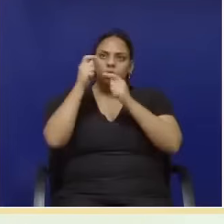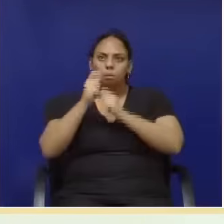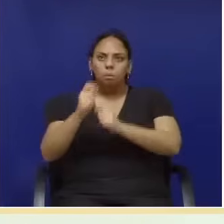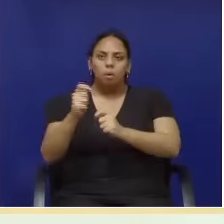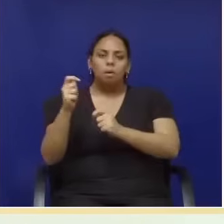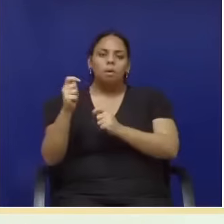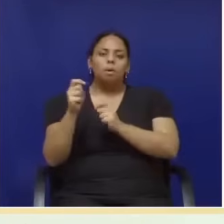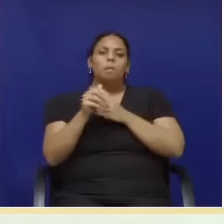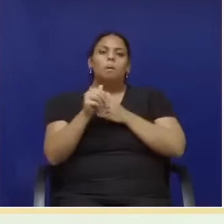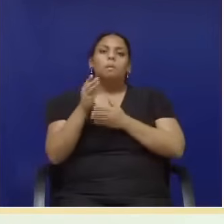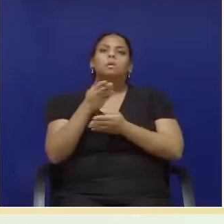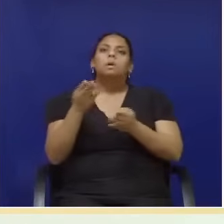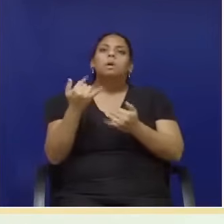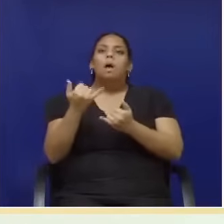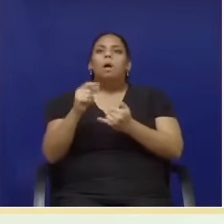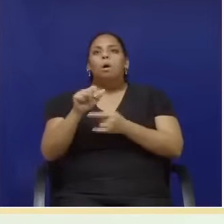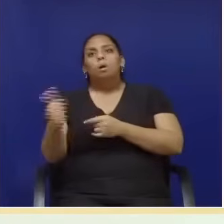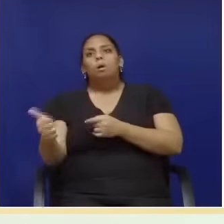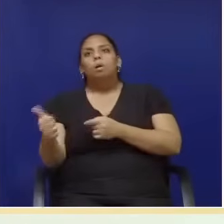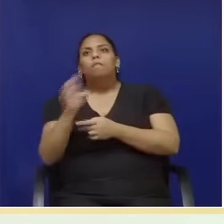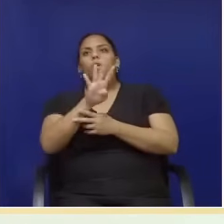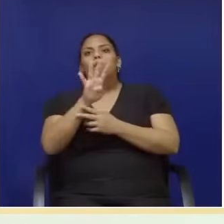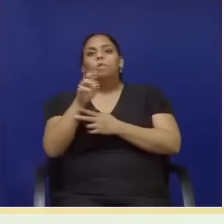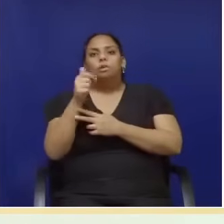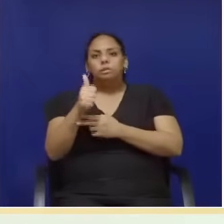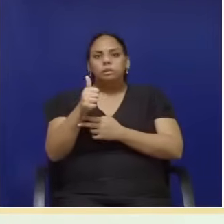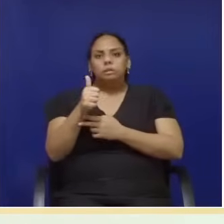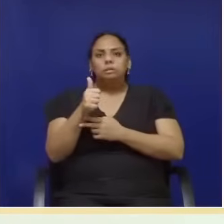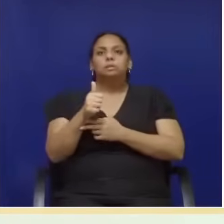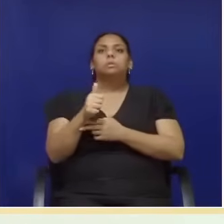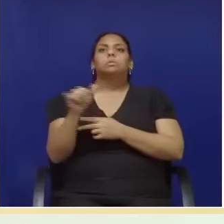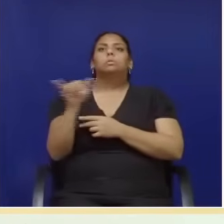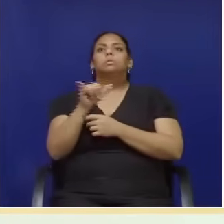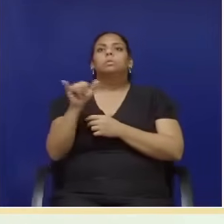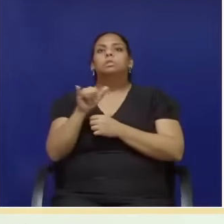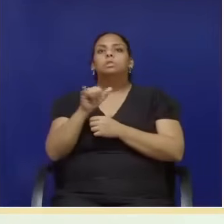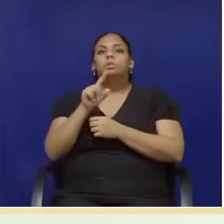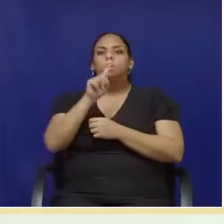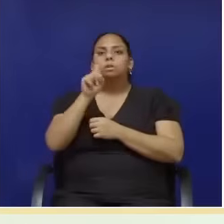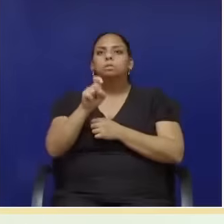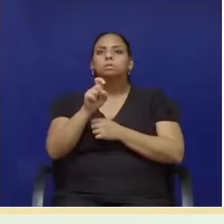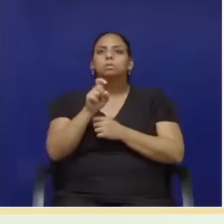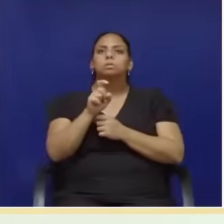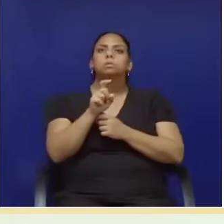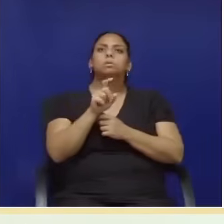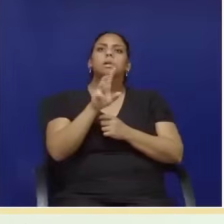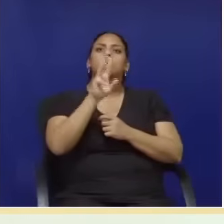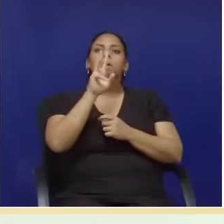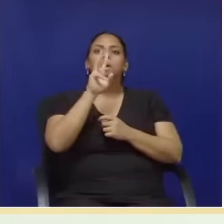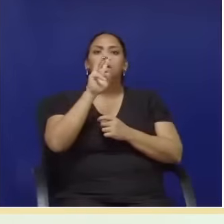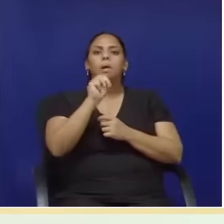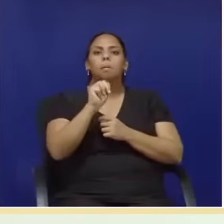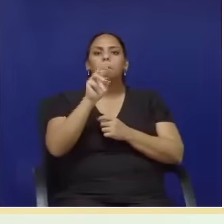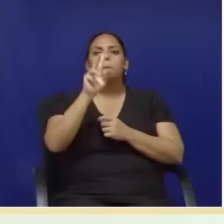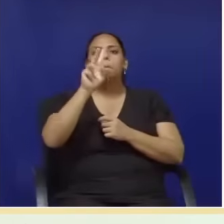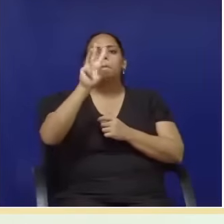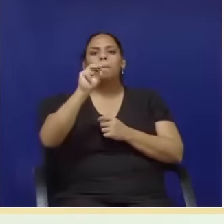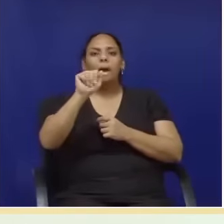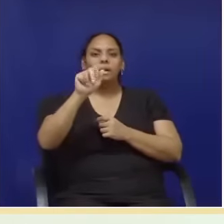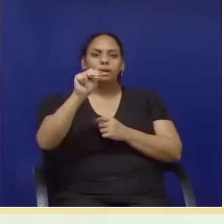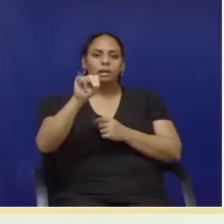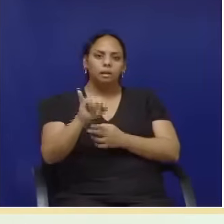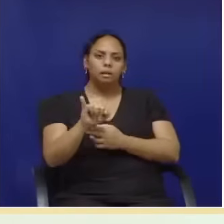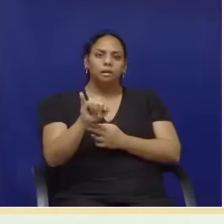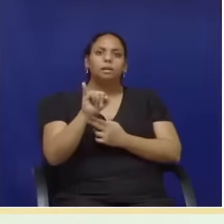we now move to question number 446, which has been asked by the Honourable M. Manyi to the Minister of